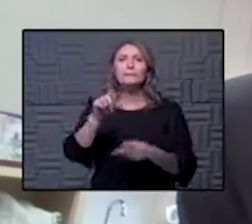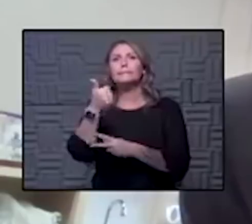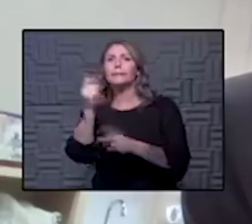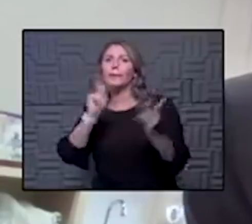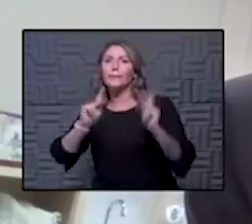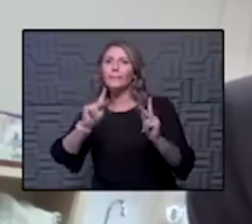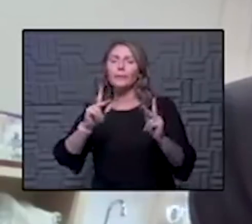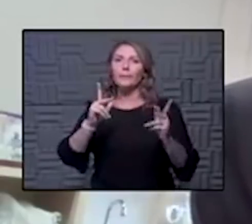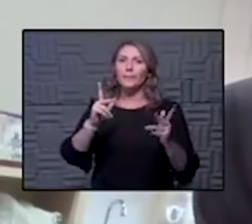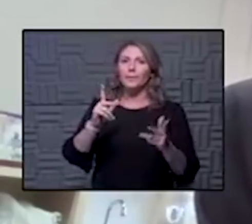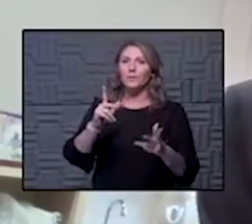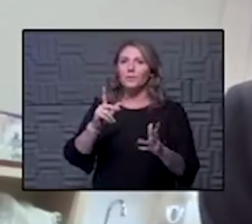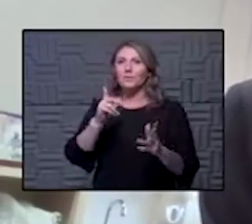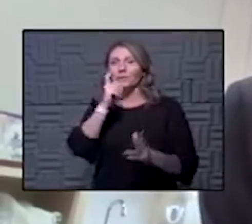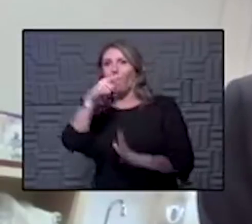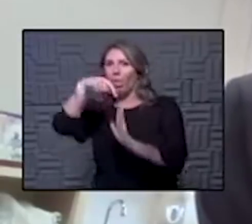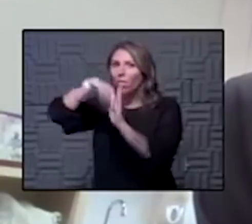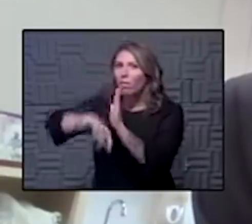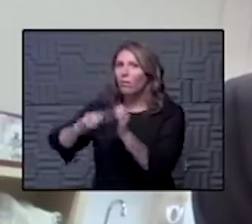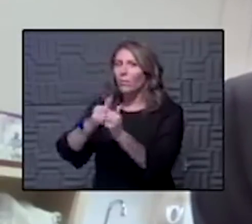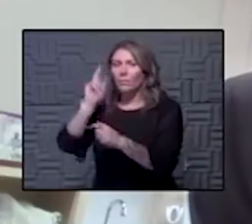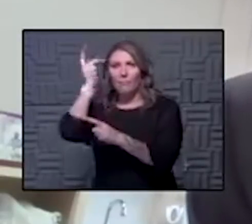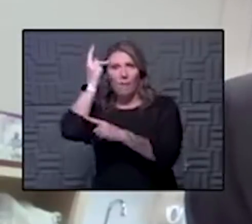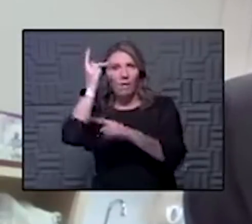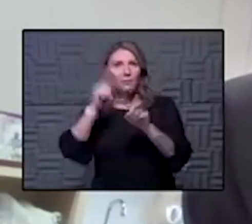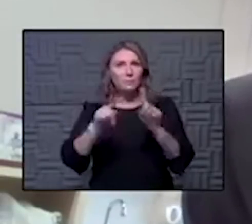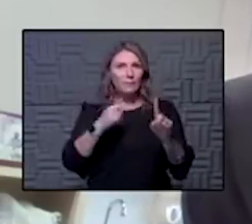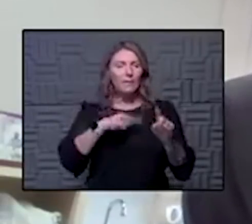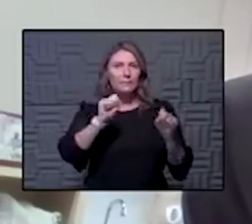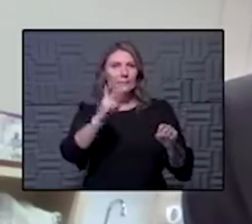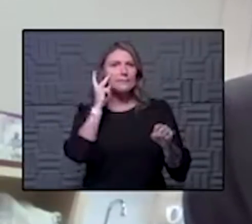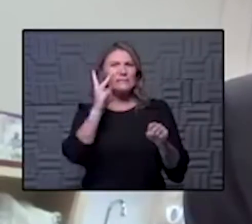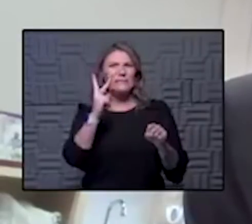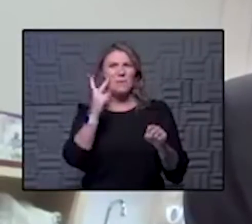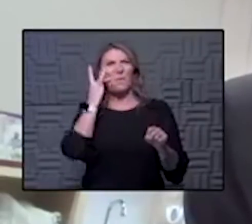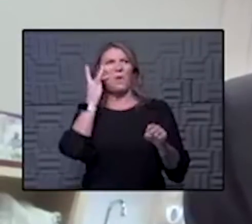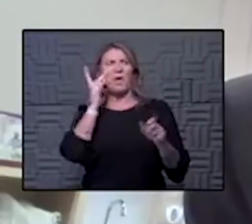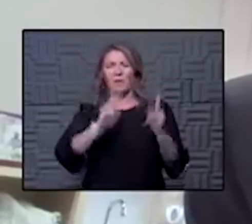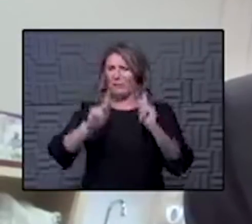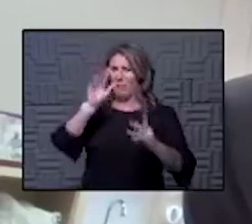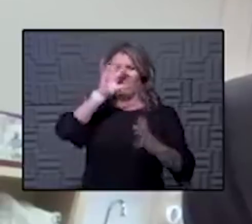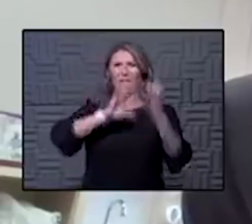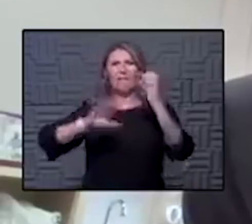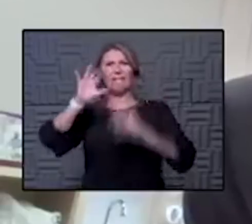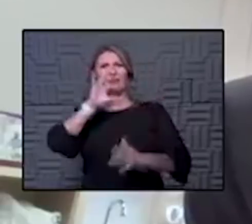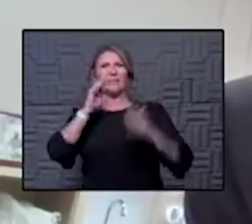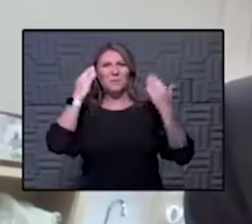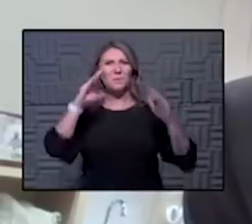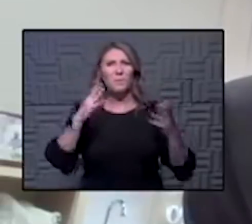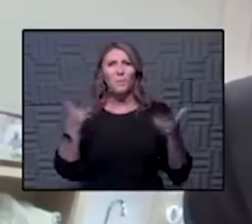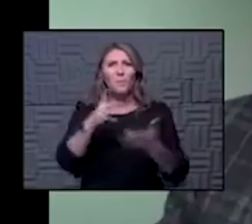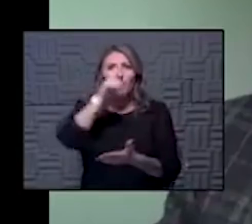We don't need to go into that in any detail, but I can see where some people are confused and don't know who to believe.